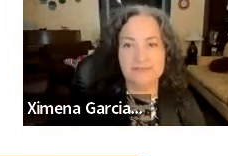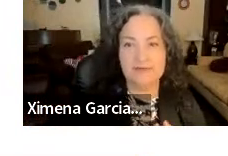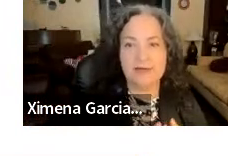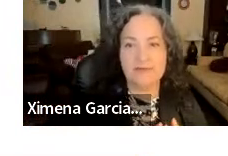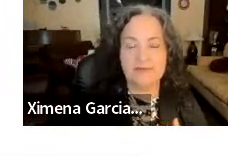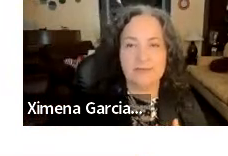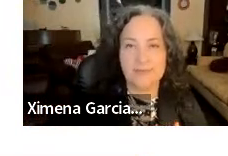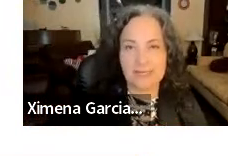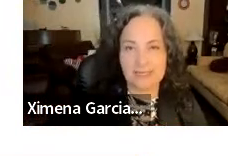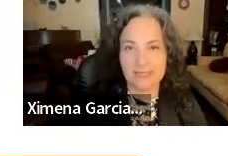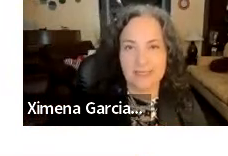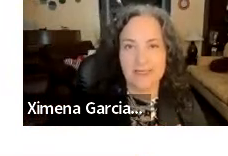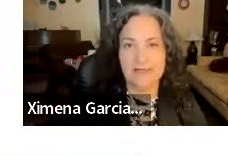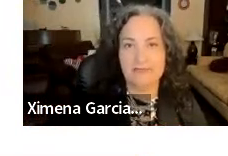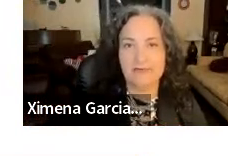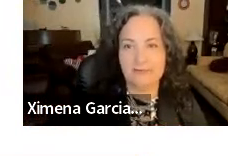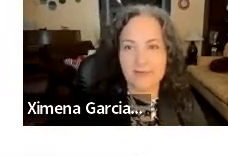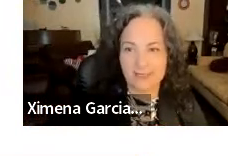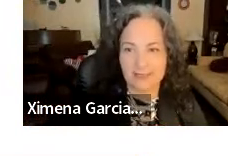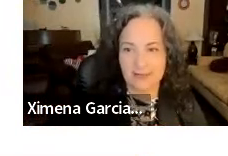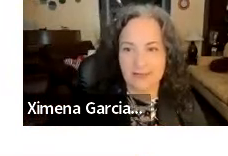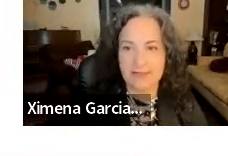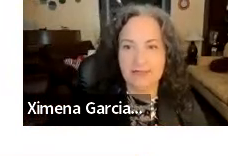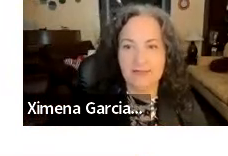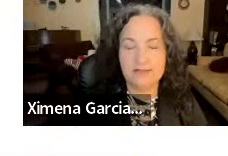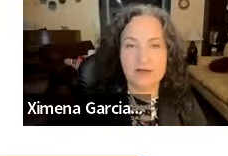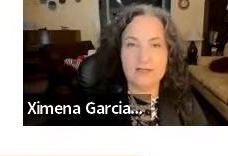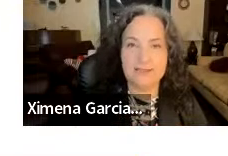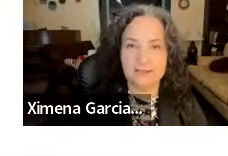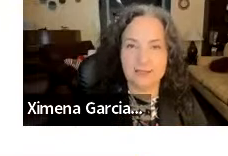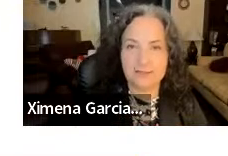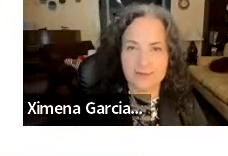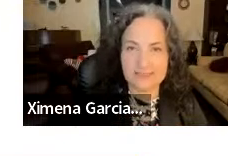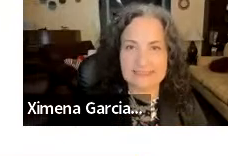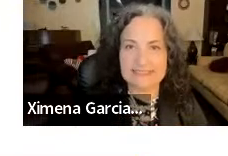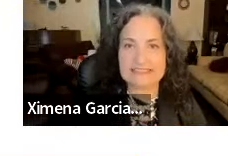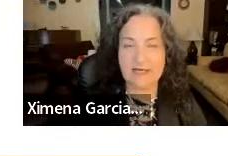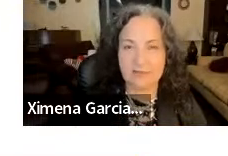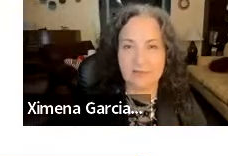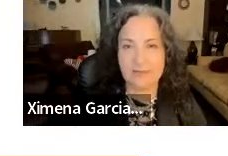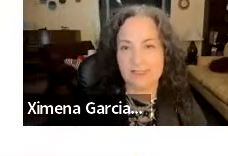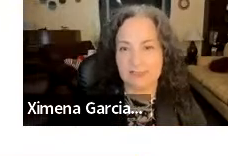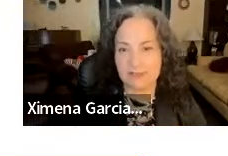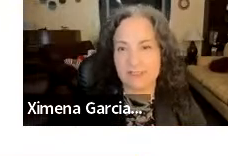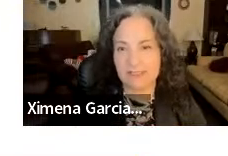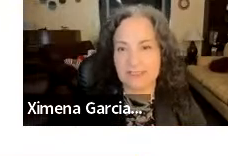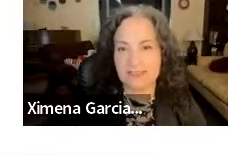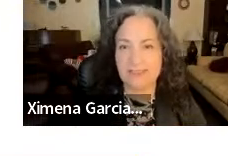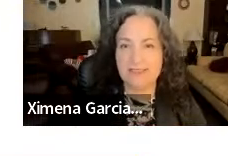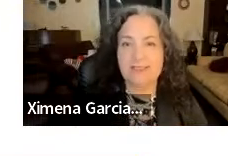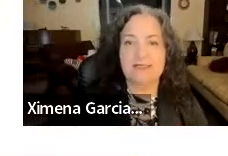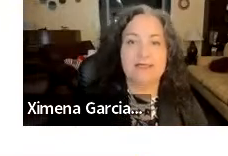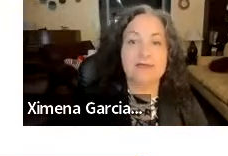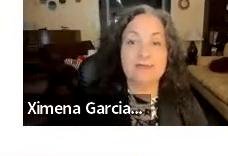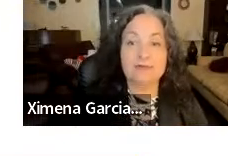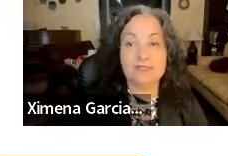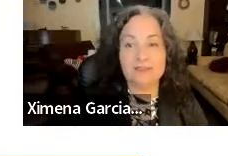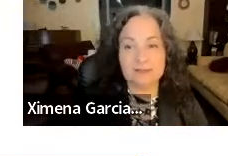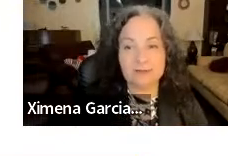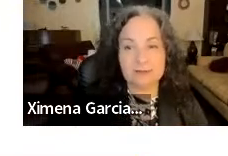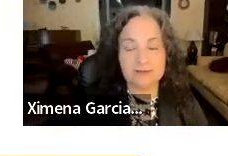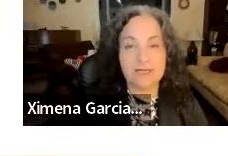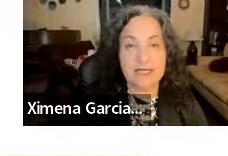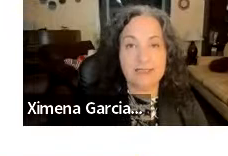insurance, if you have Medicaid, if you have Medicare, the cost of the vaccine is covered by insurance. If